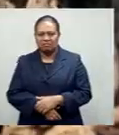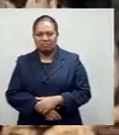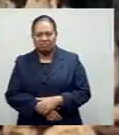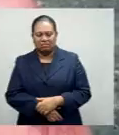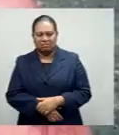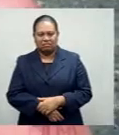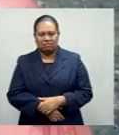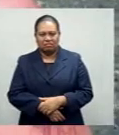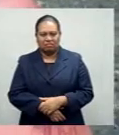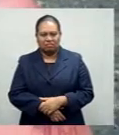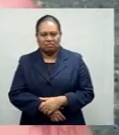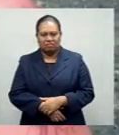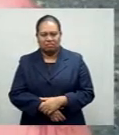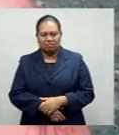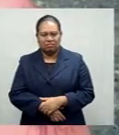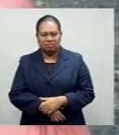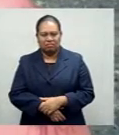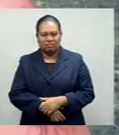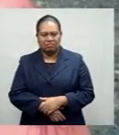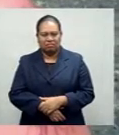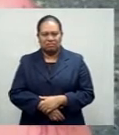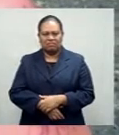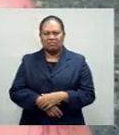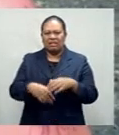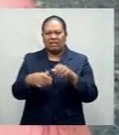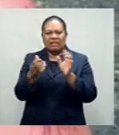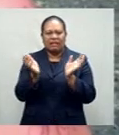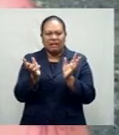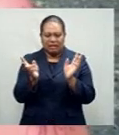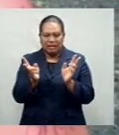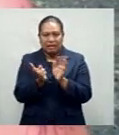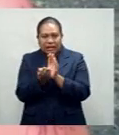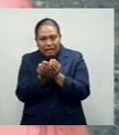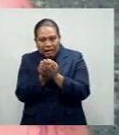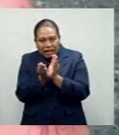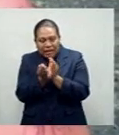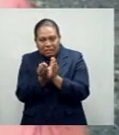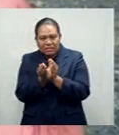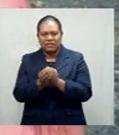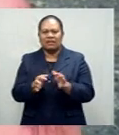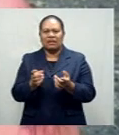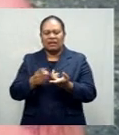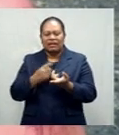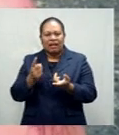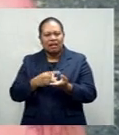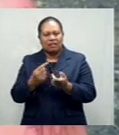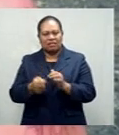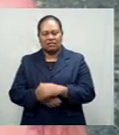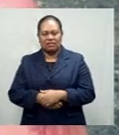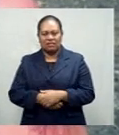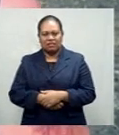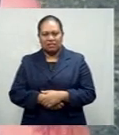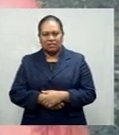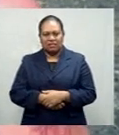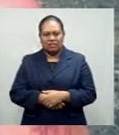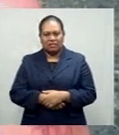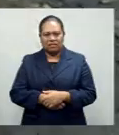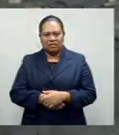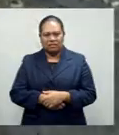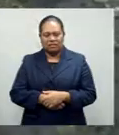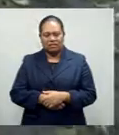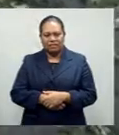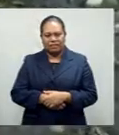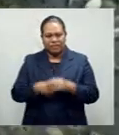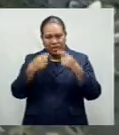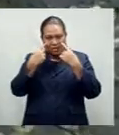industry. Basically cooked the oysters, clams, mussels. Most of the mussels around here now are all gone. My clams, you